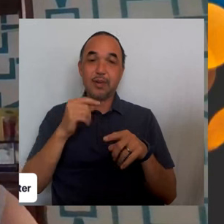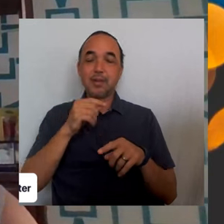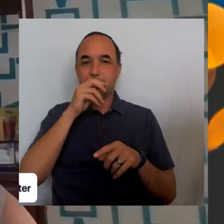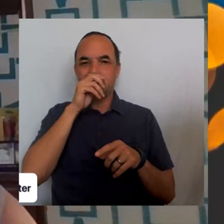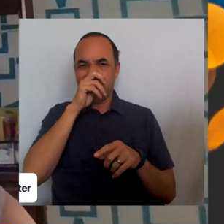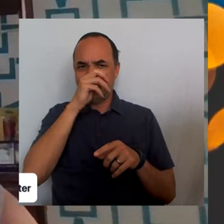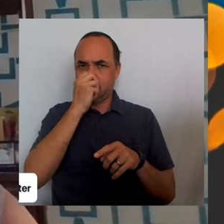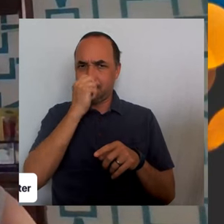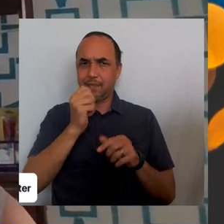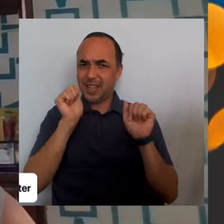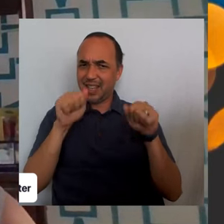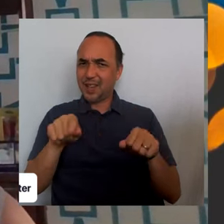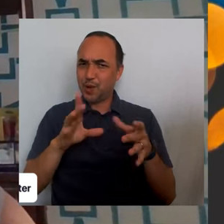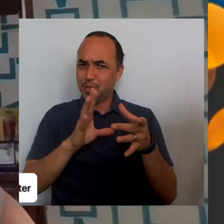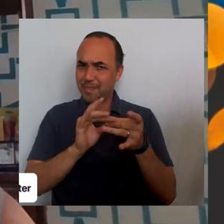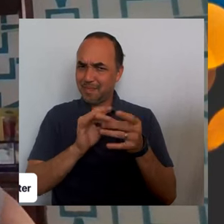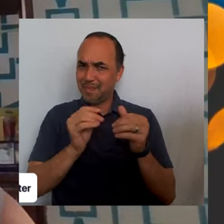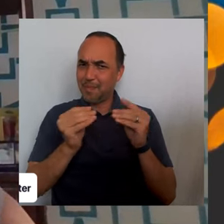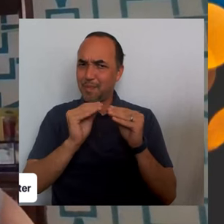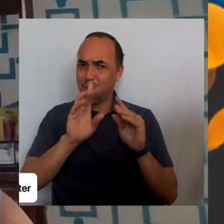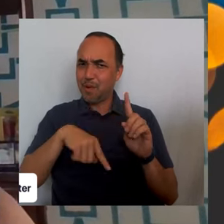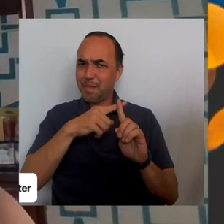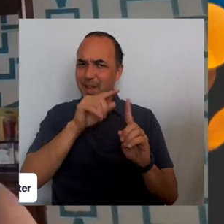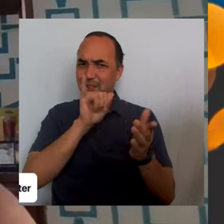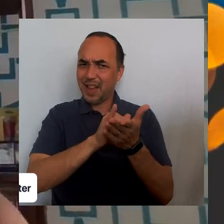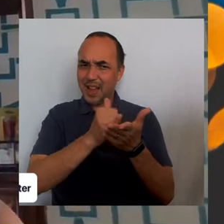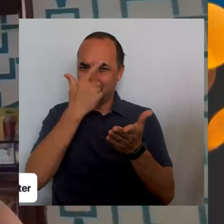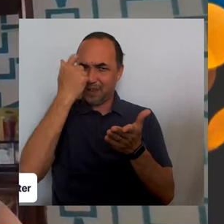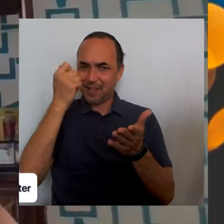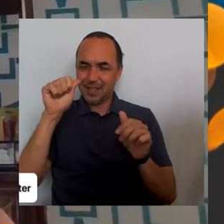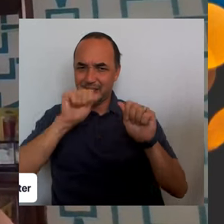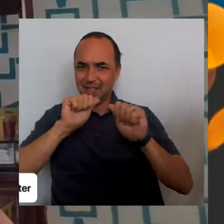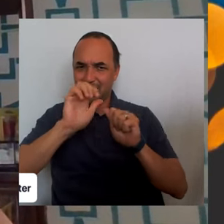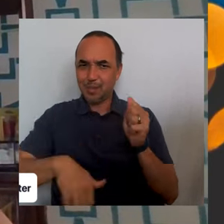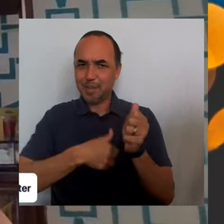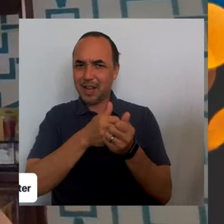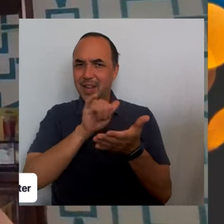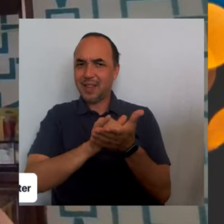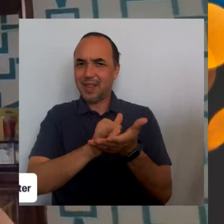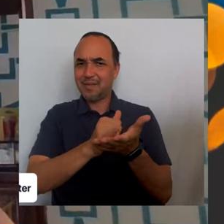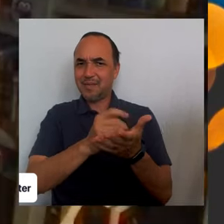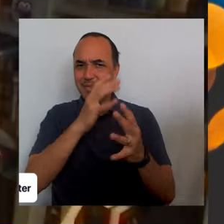about that? Because the science behind that is very interesting to me.